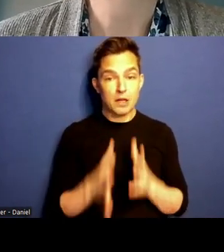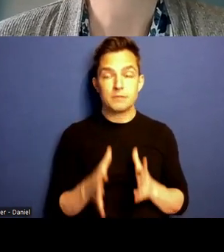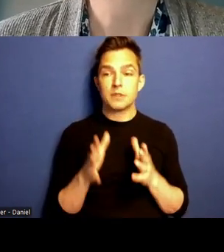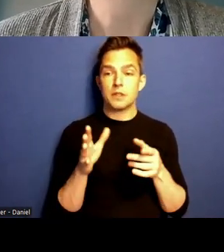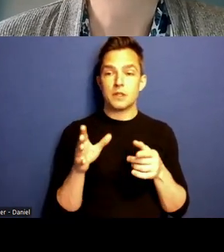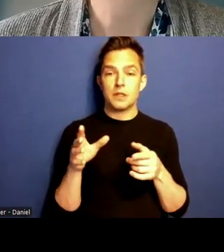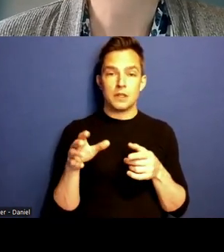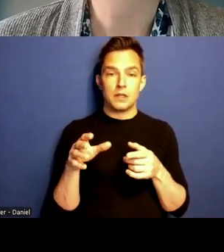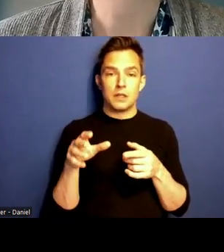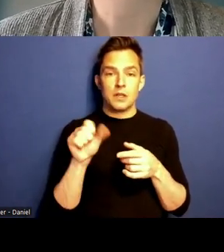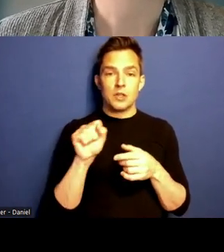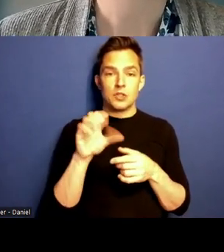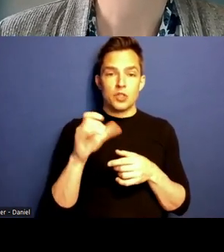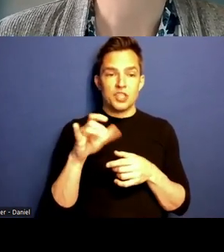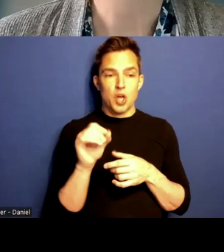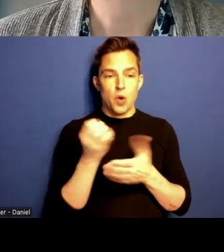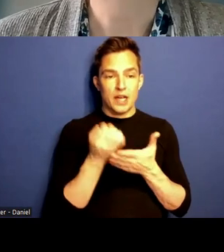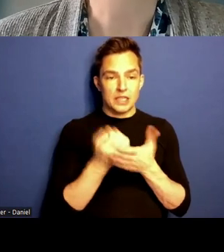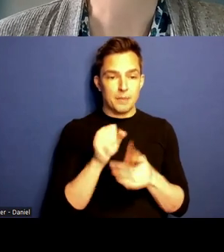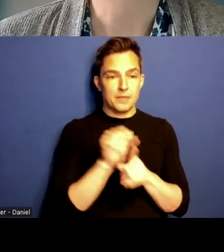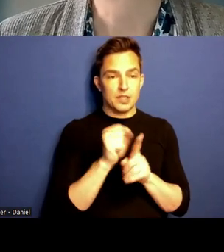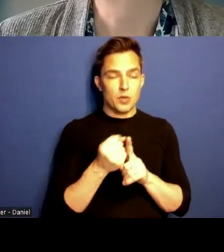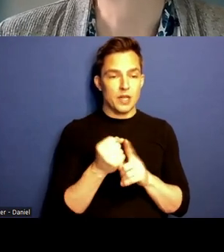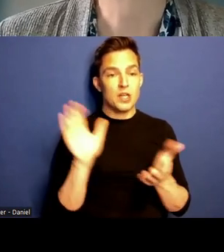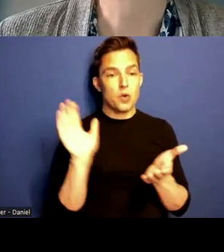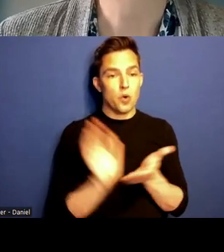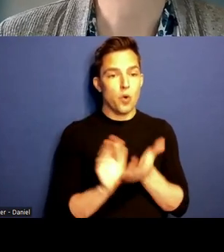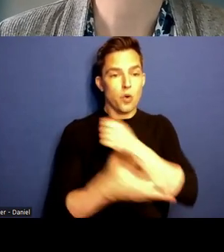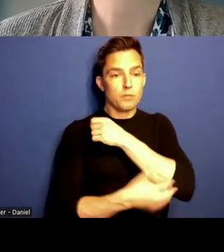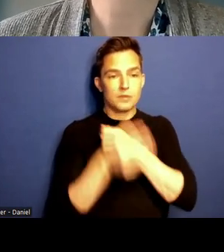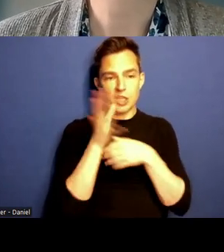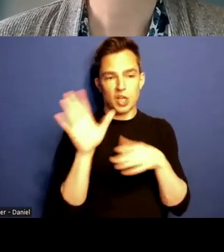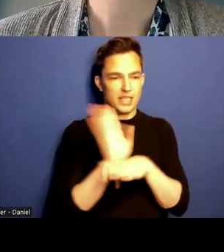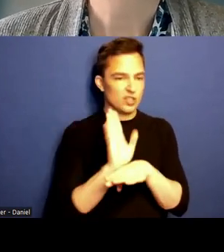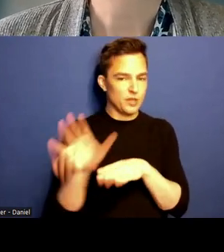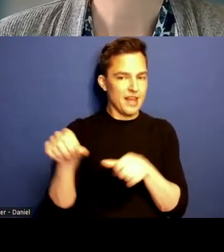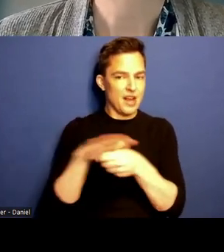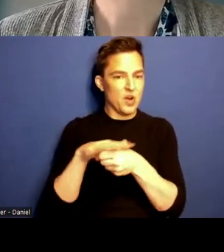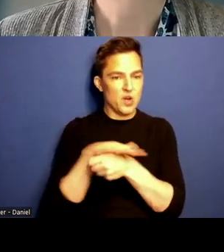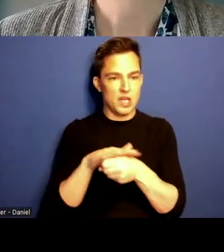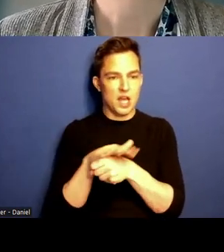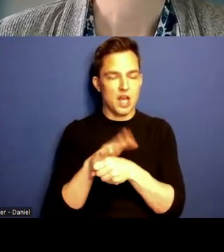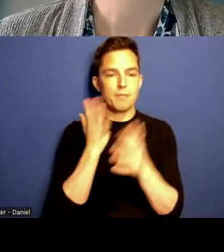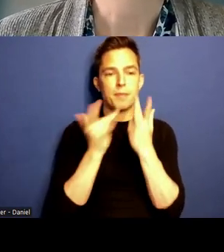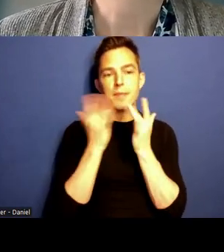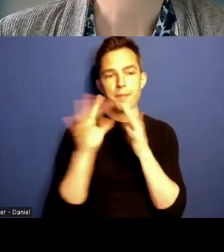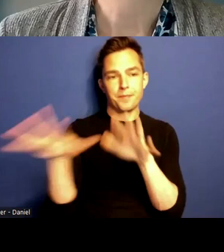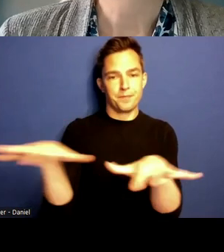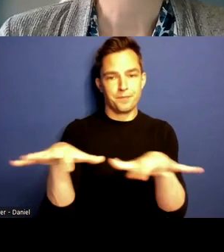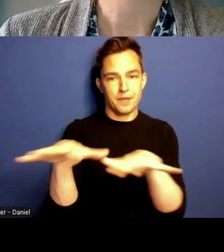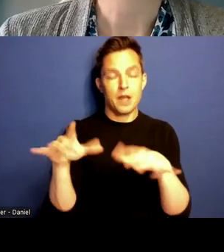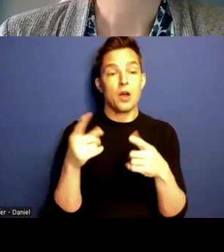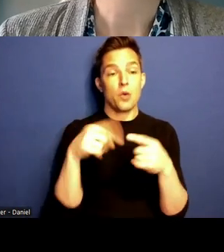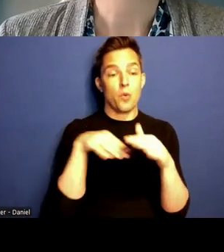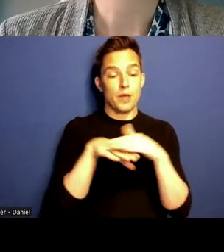the socioeconomic status is very low. There's not much industry in that area. And when we went in